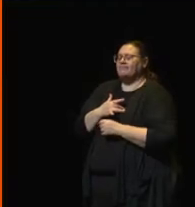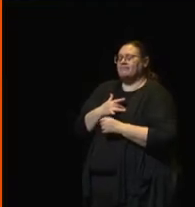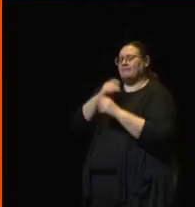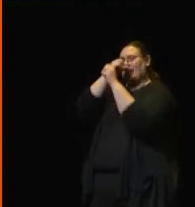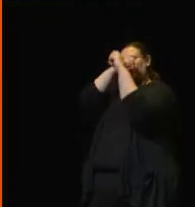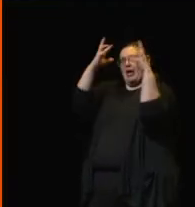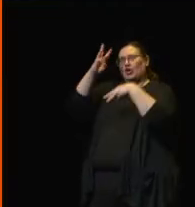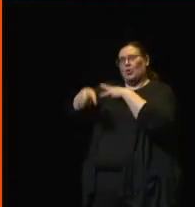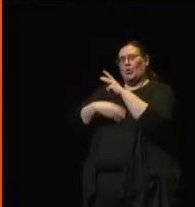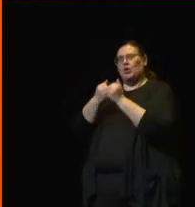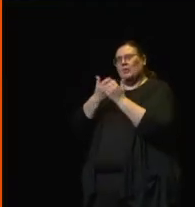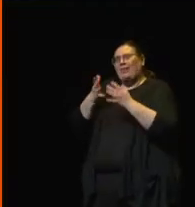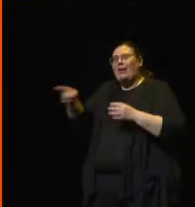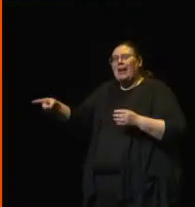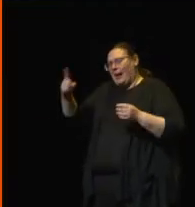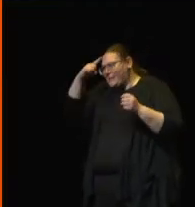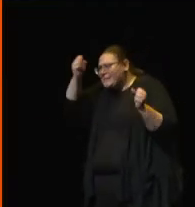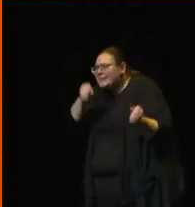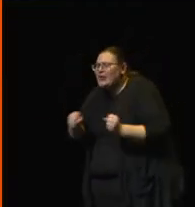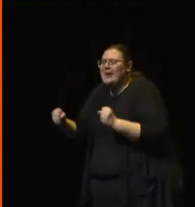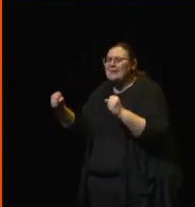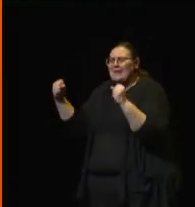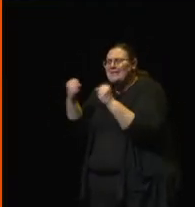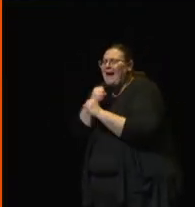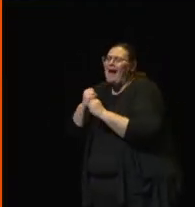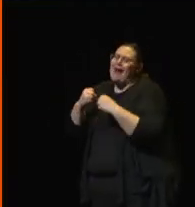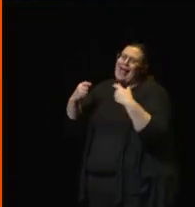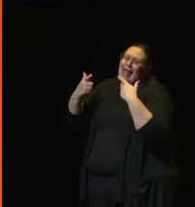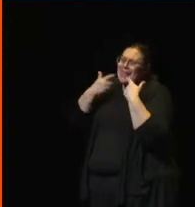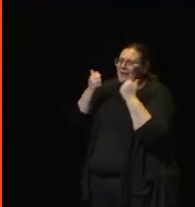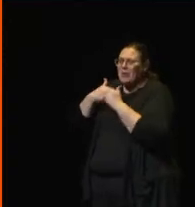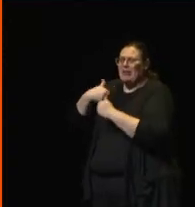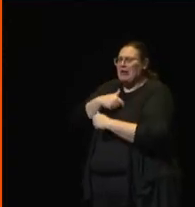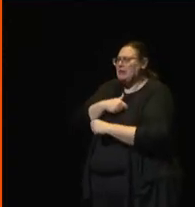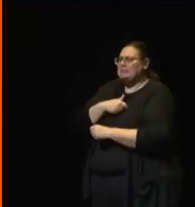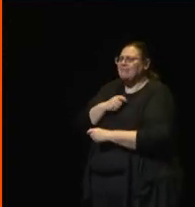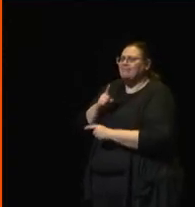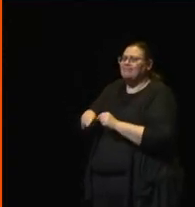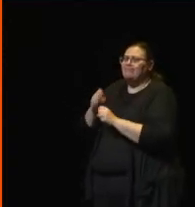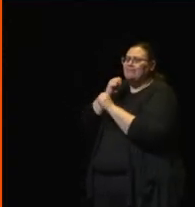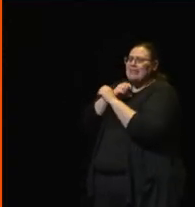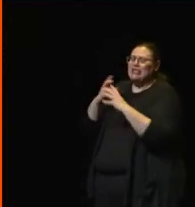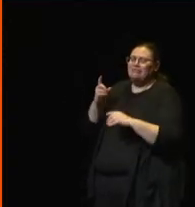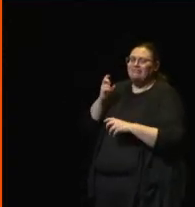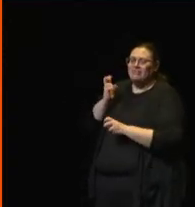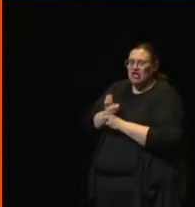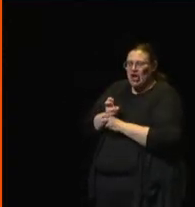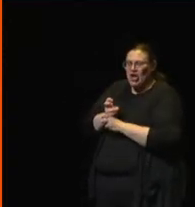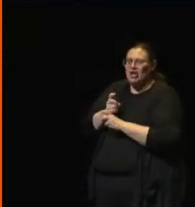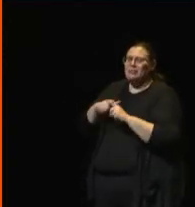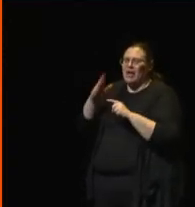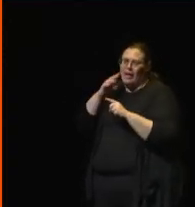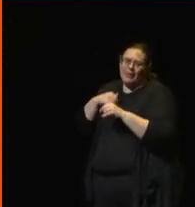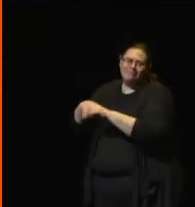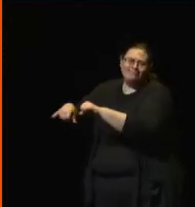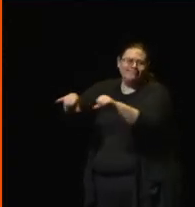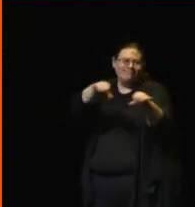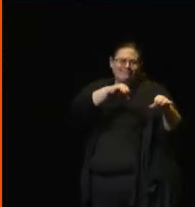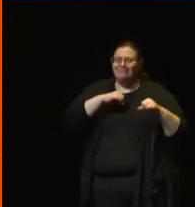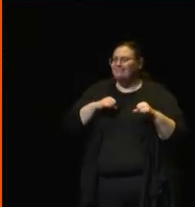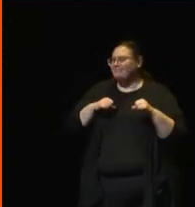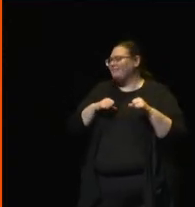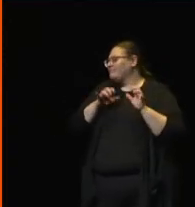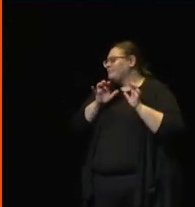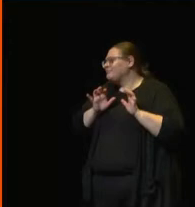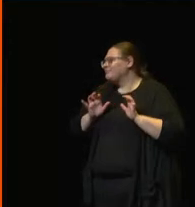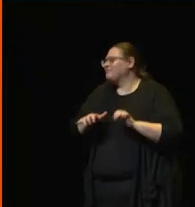world without him strategizing and fighting and laughing by our side. But I am in good company, surrounded by thousands